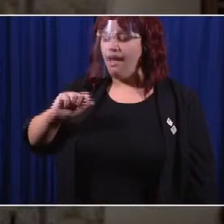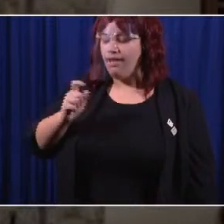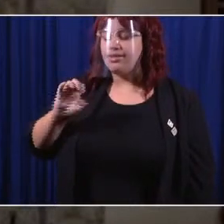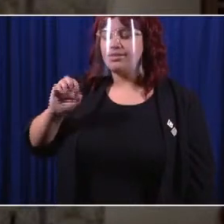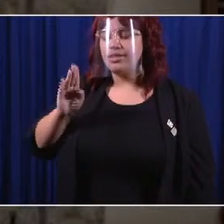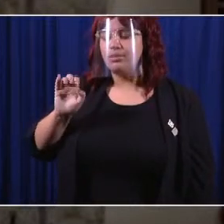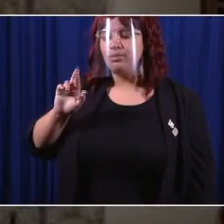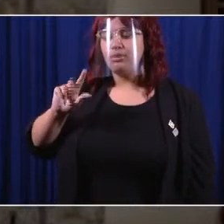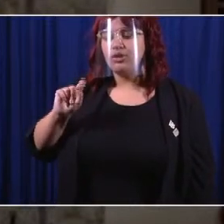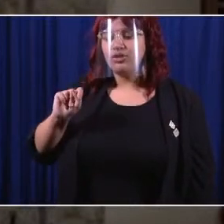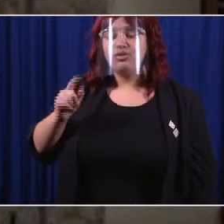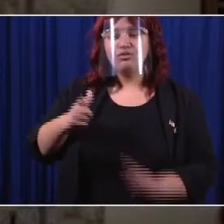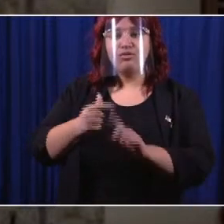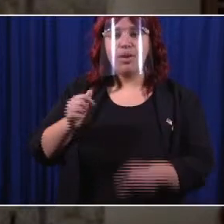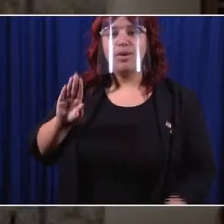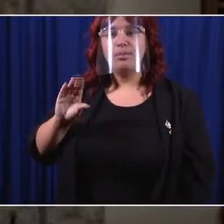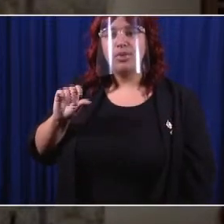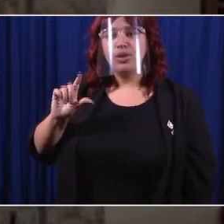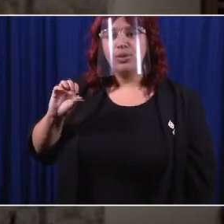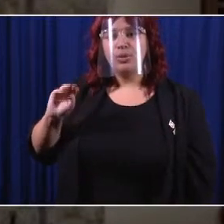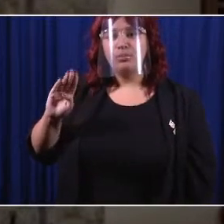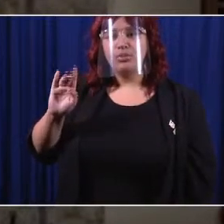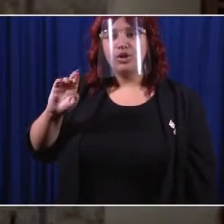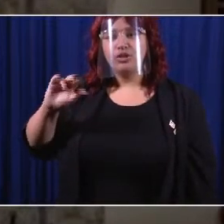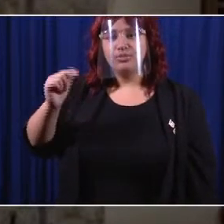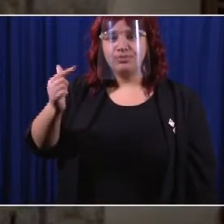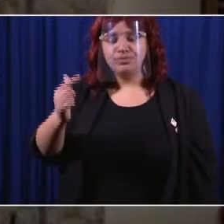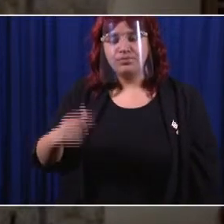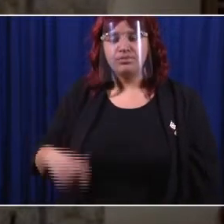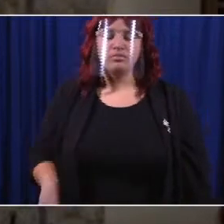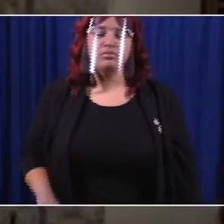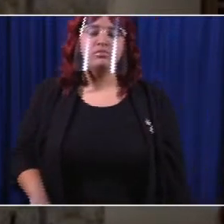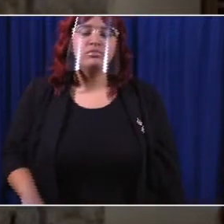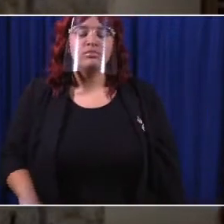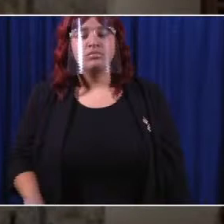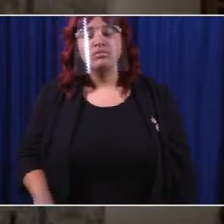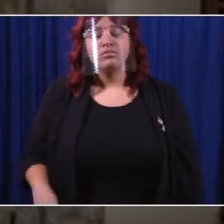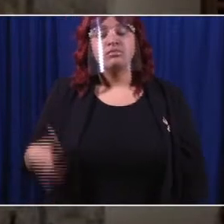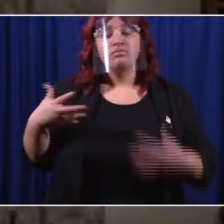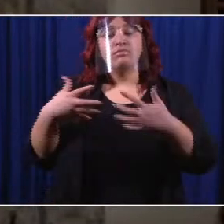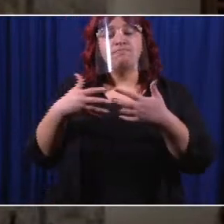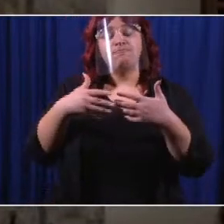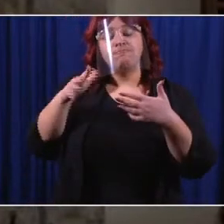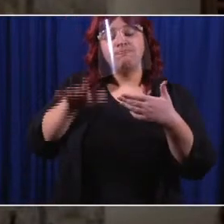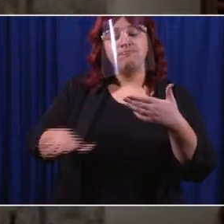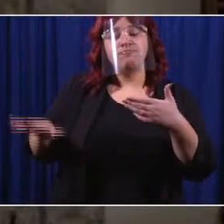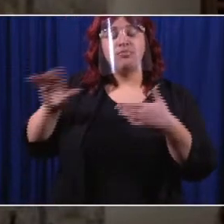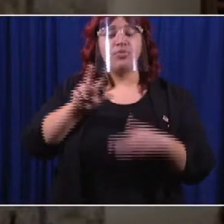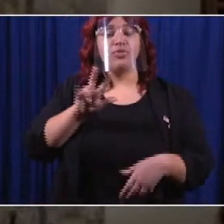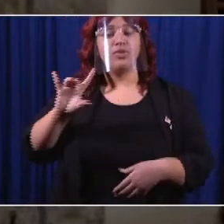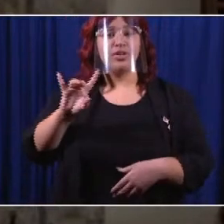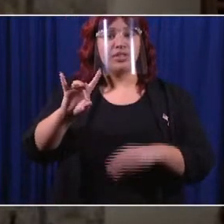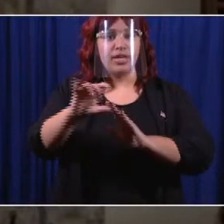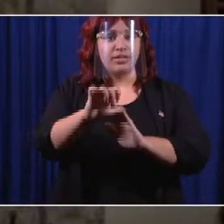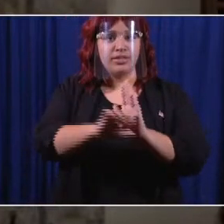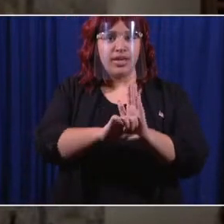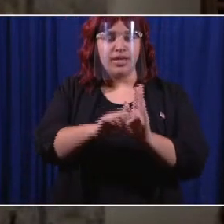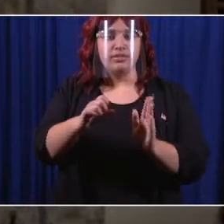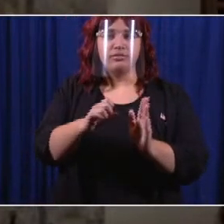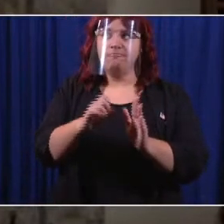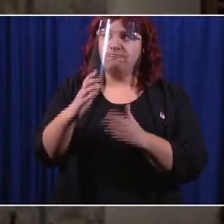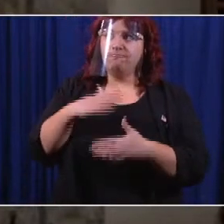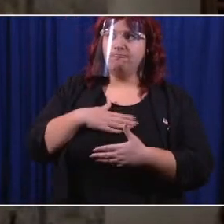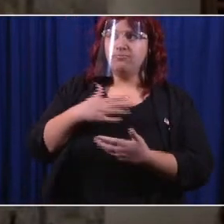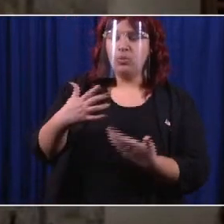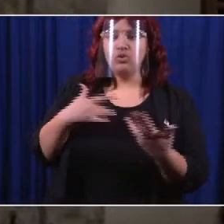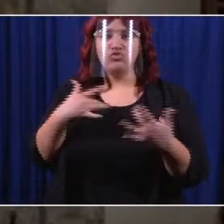Good afternoon, Governor. Alex. 38 states told the Government Accountability Office that they were concerned about having enough supplies